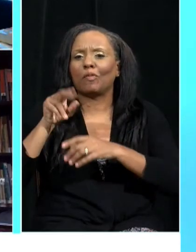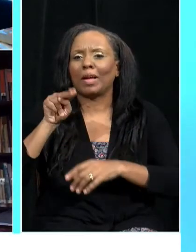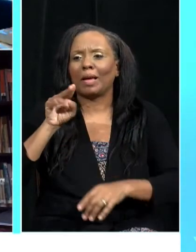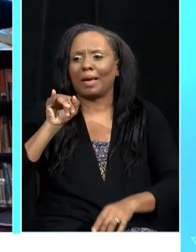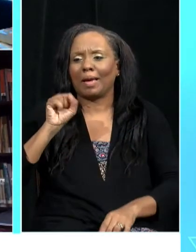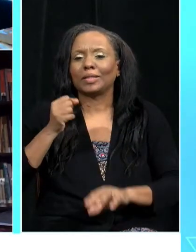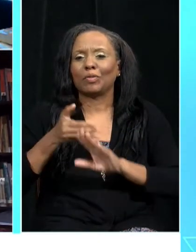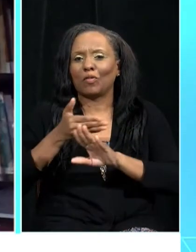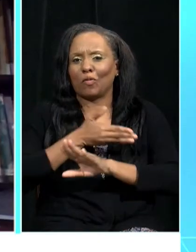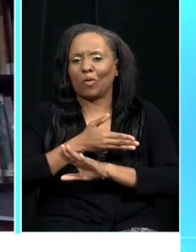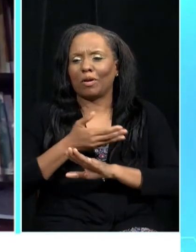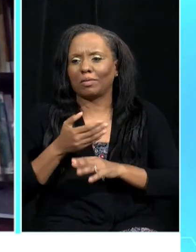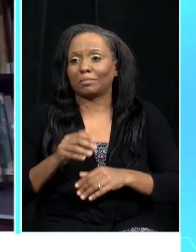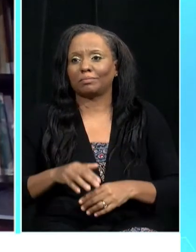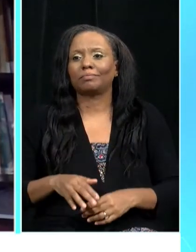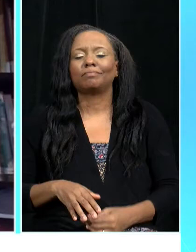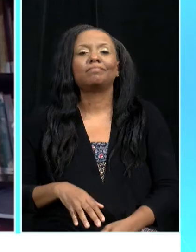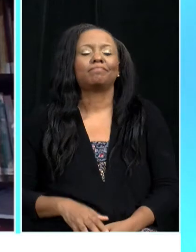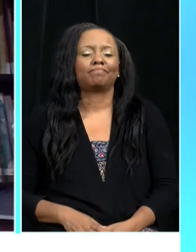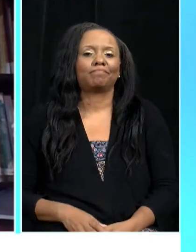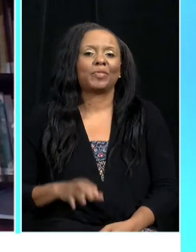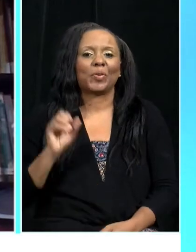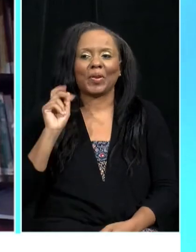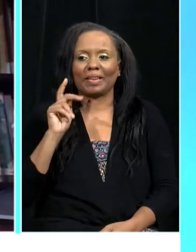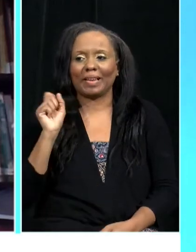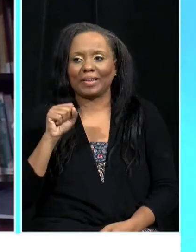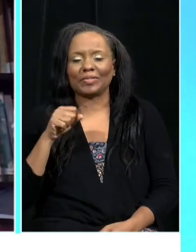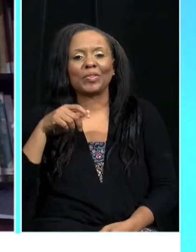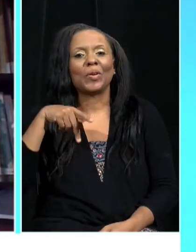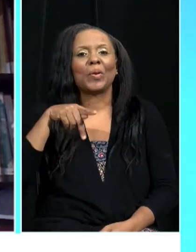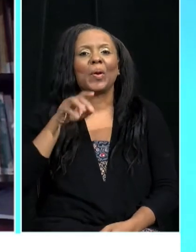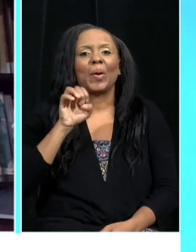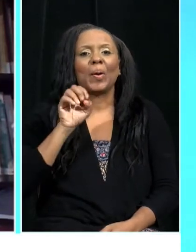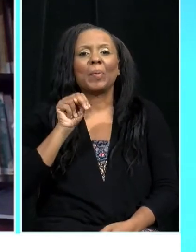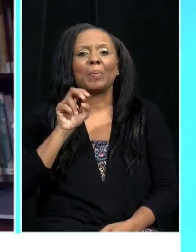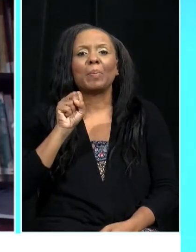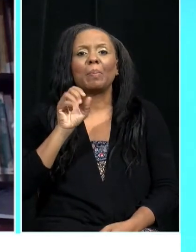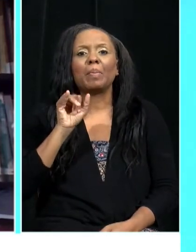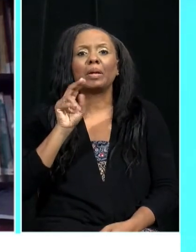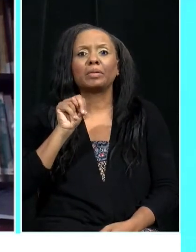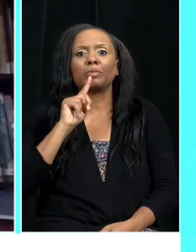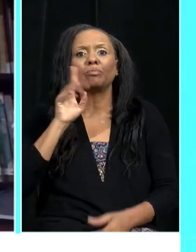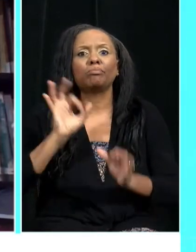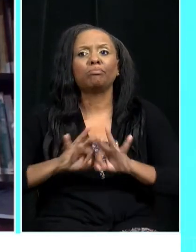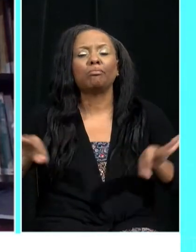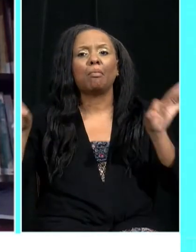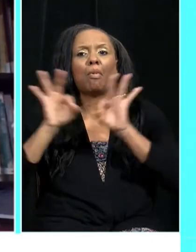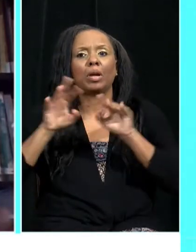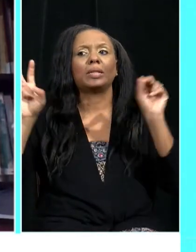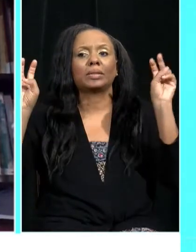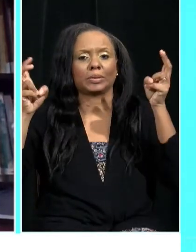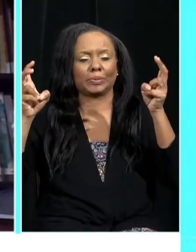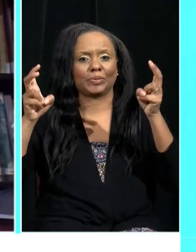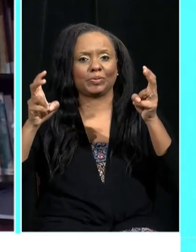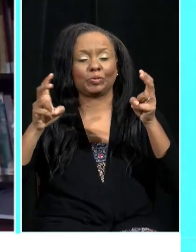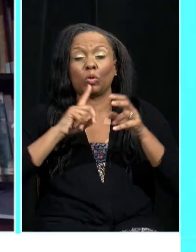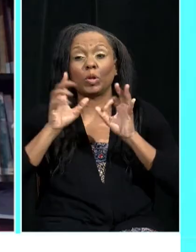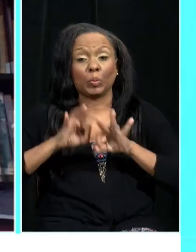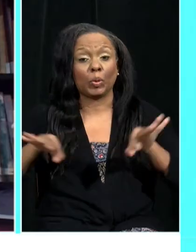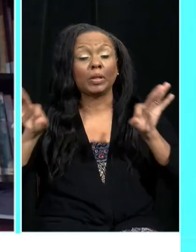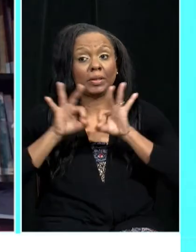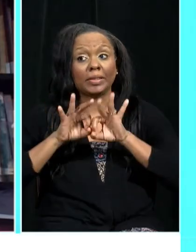pensions are an important issue, and I think there are two different issues.